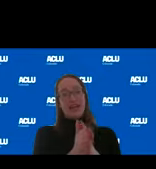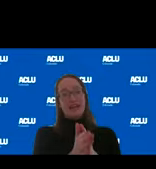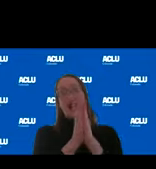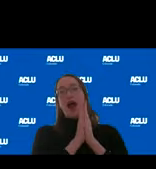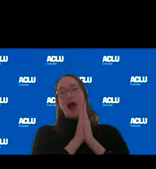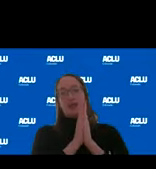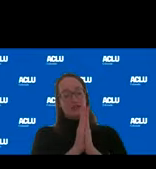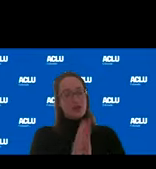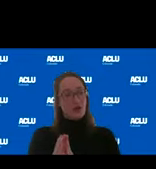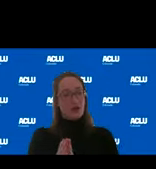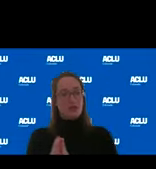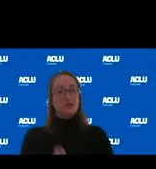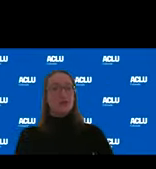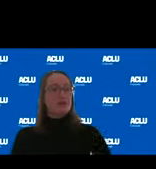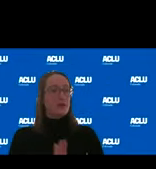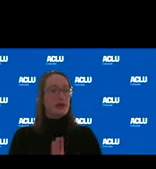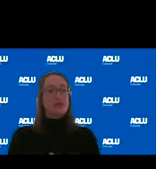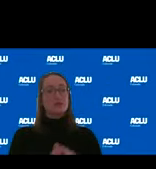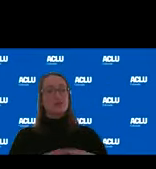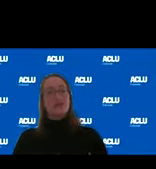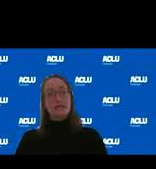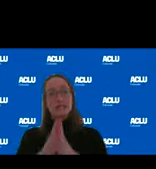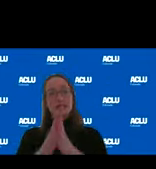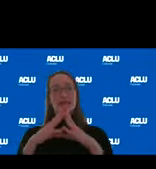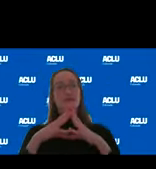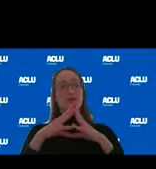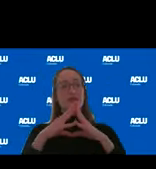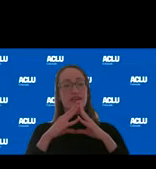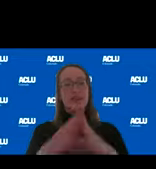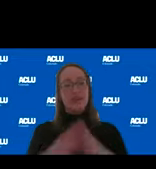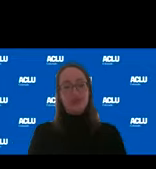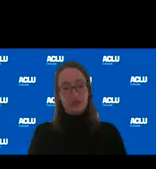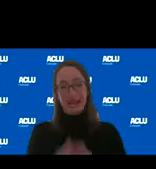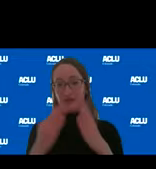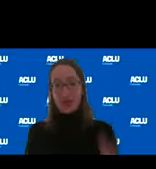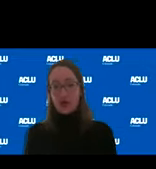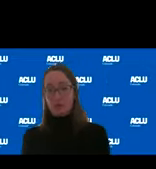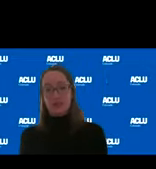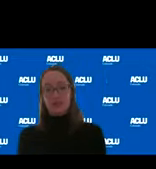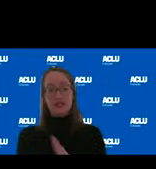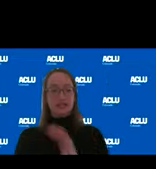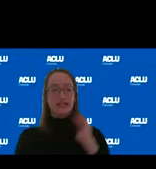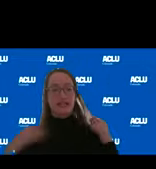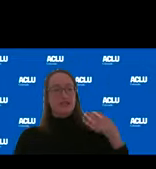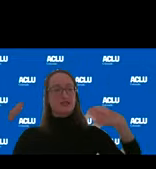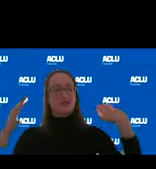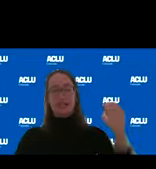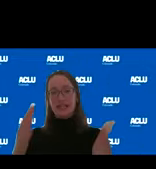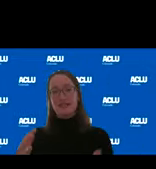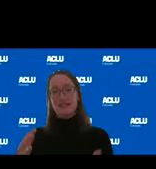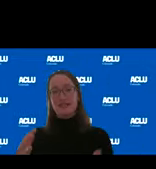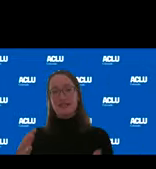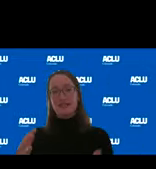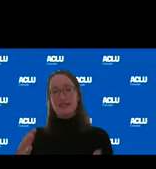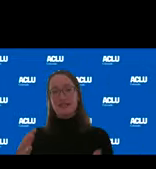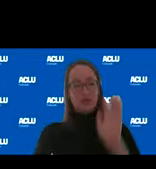that it's very hard as someone who likes to pack in too much information and loves history. I've cut out almost all of the history. This is a very condensed